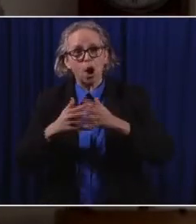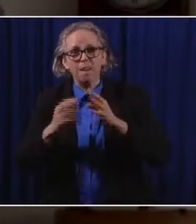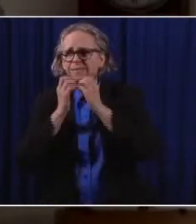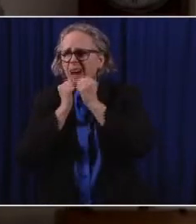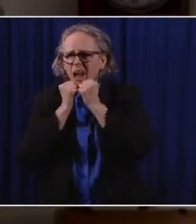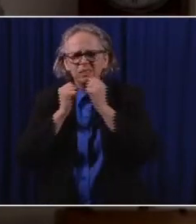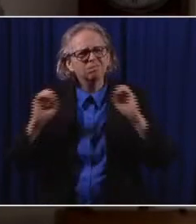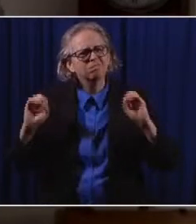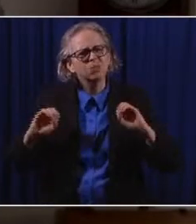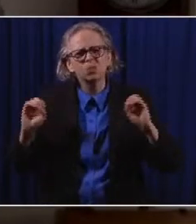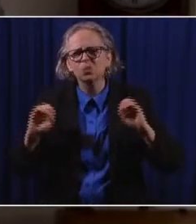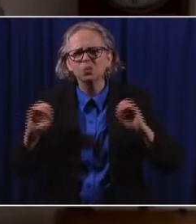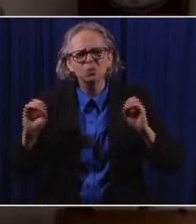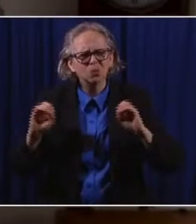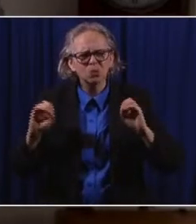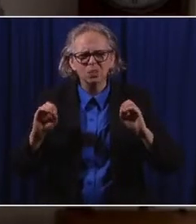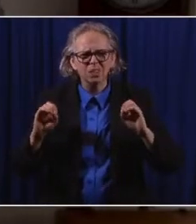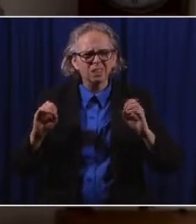There are haters.